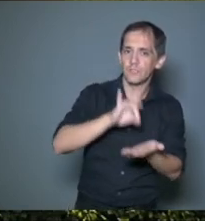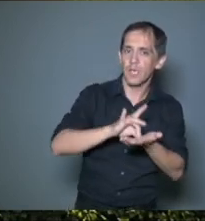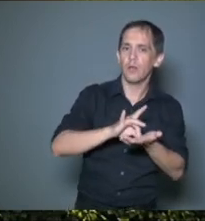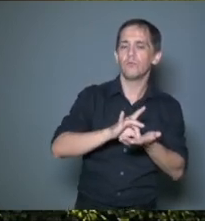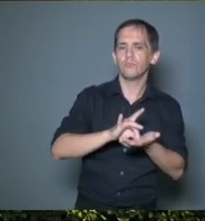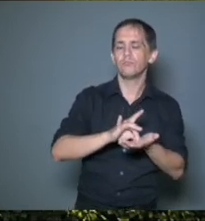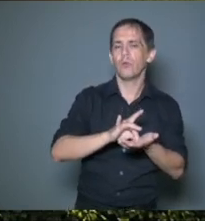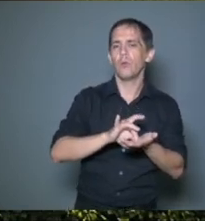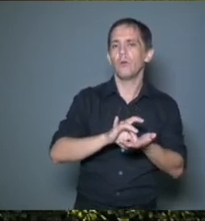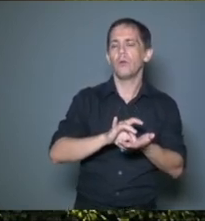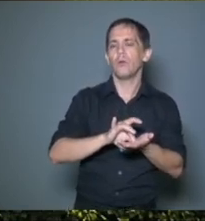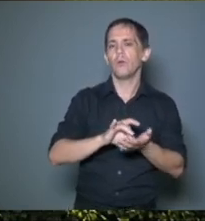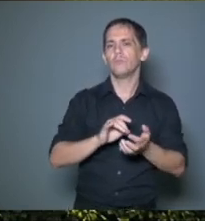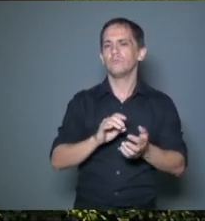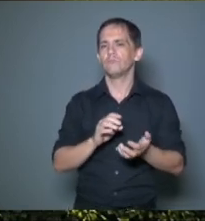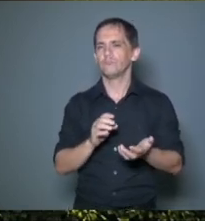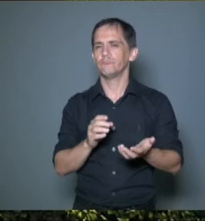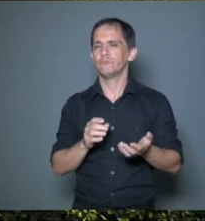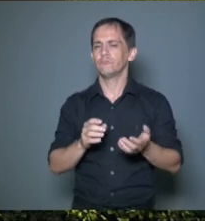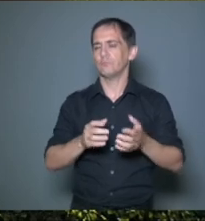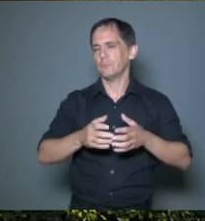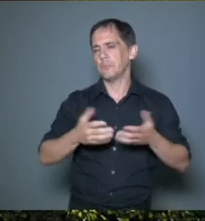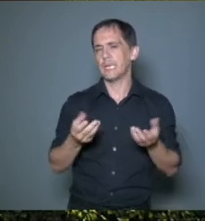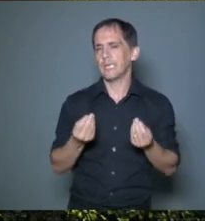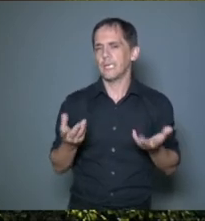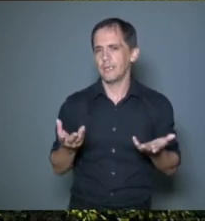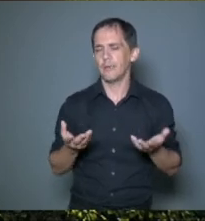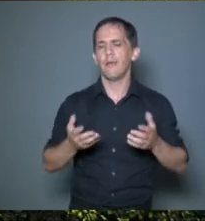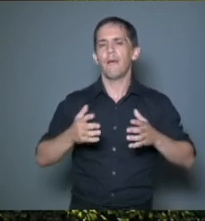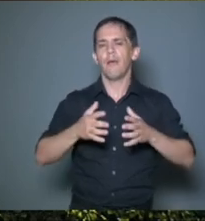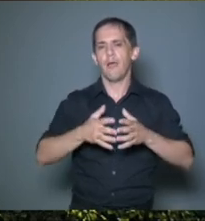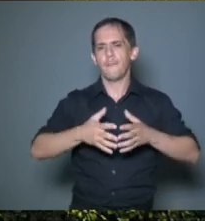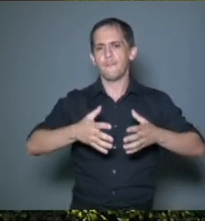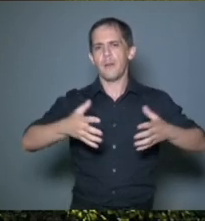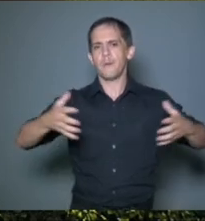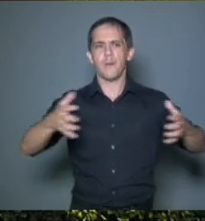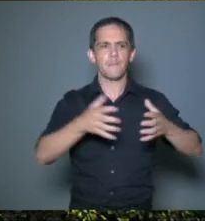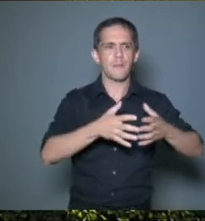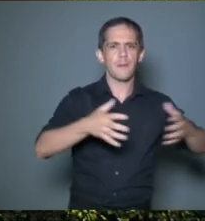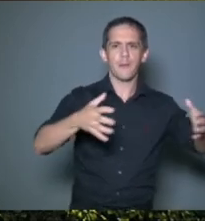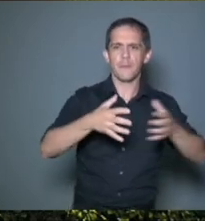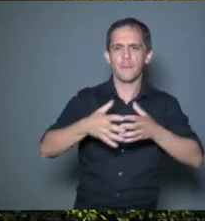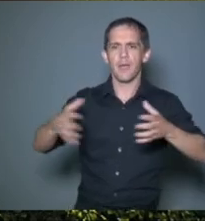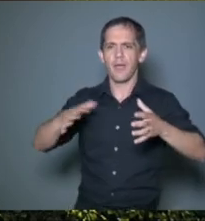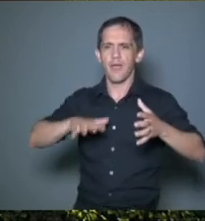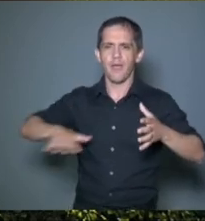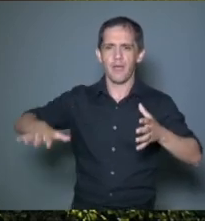will continue, or can we expect you to buy more land?